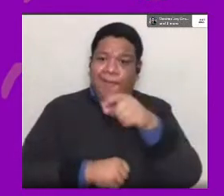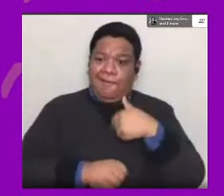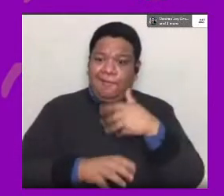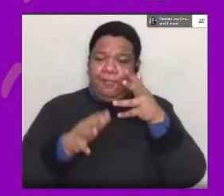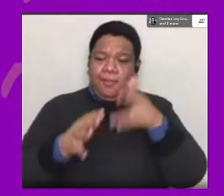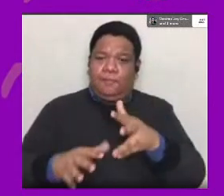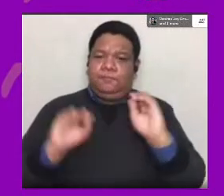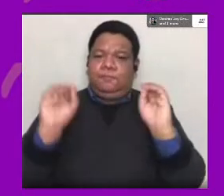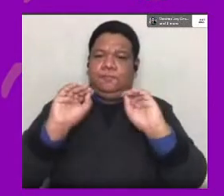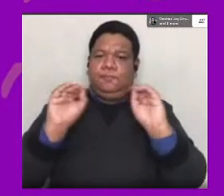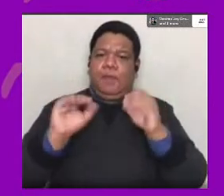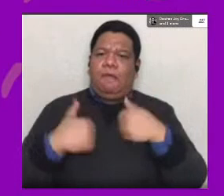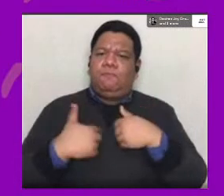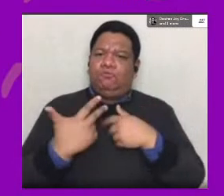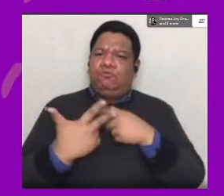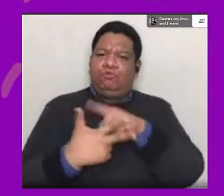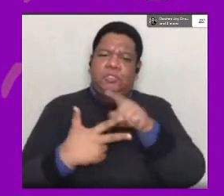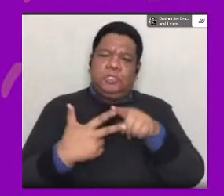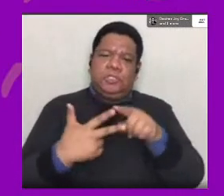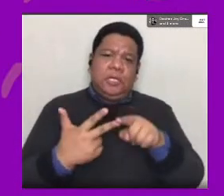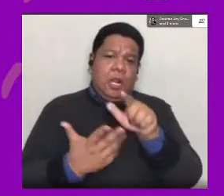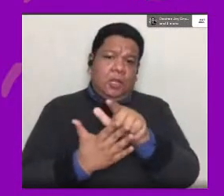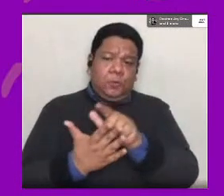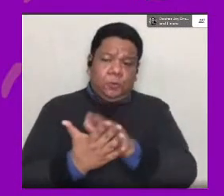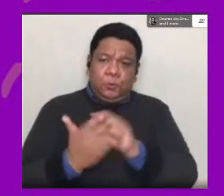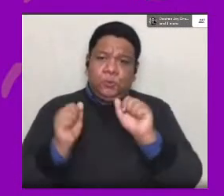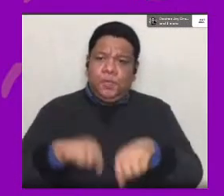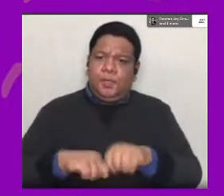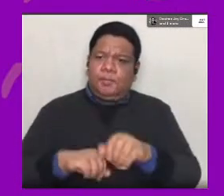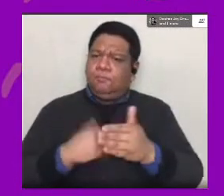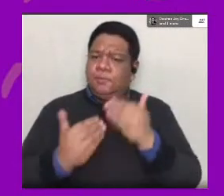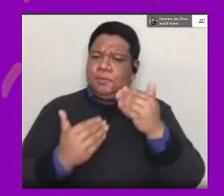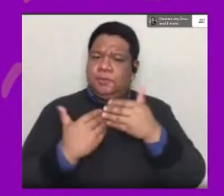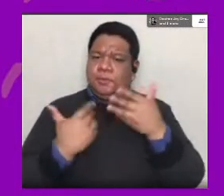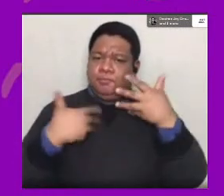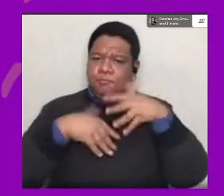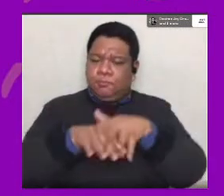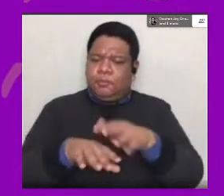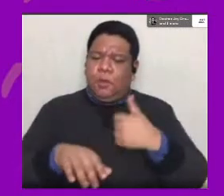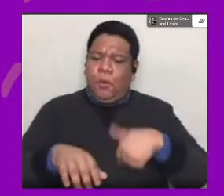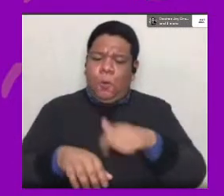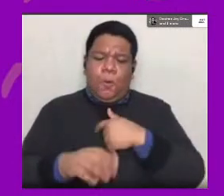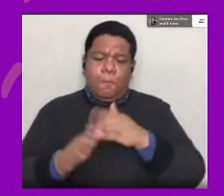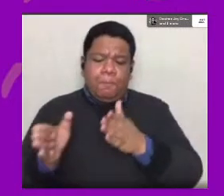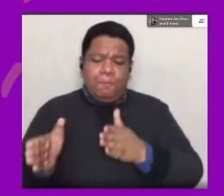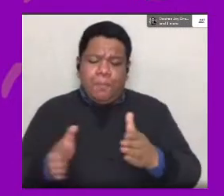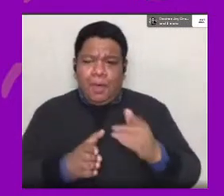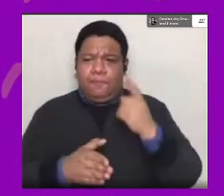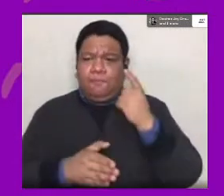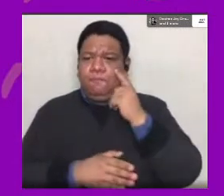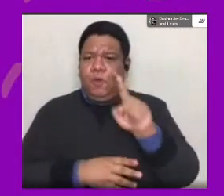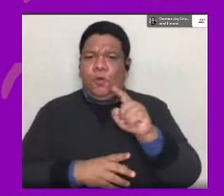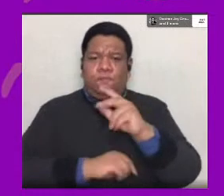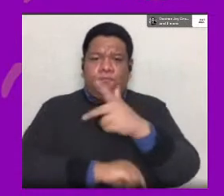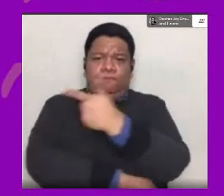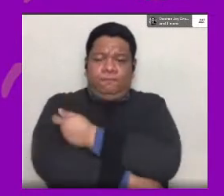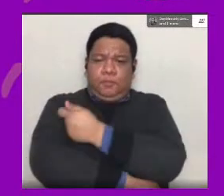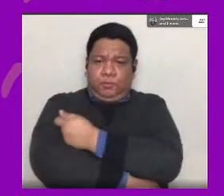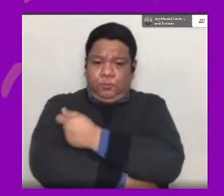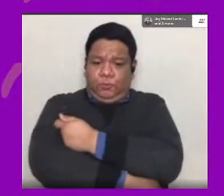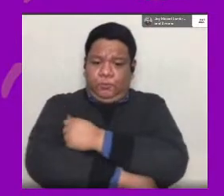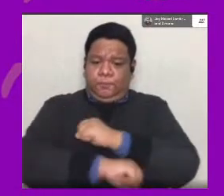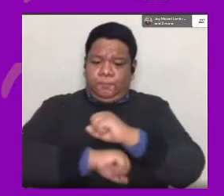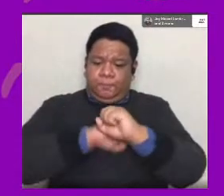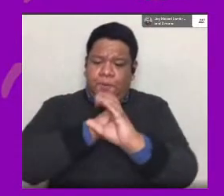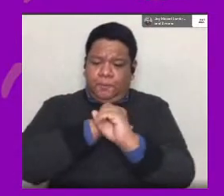are 3 lessons that we can easily incorporate into our plans for vaccination campaigns. Next slide,